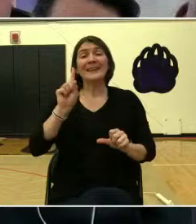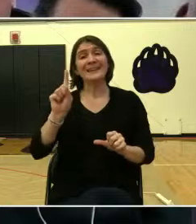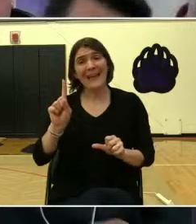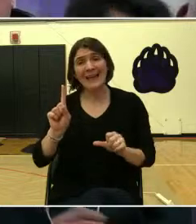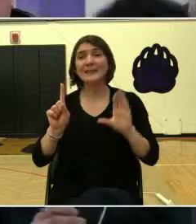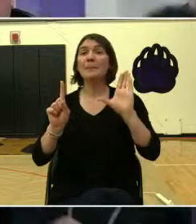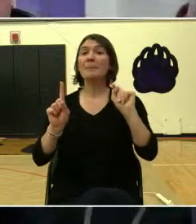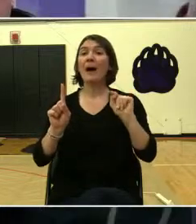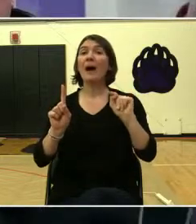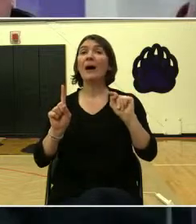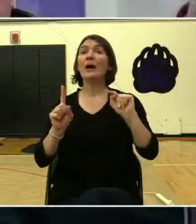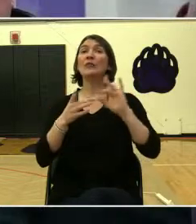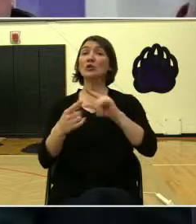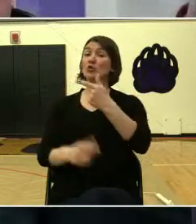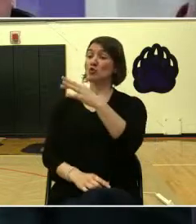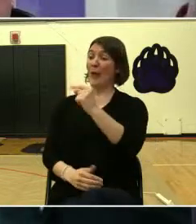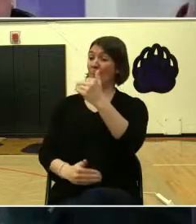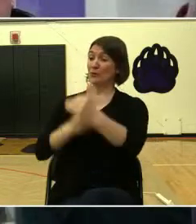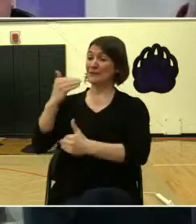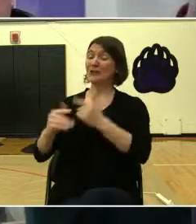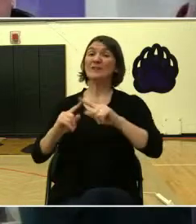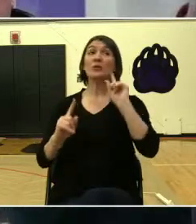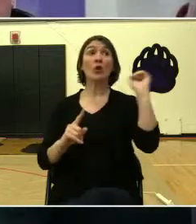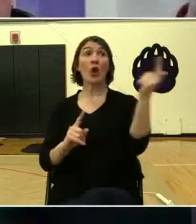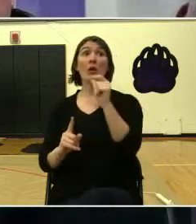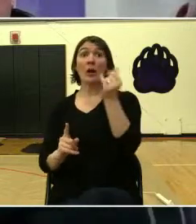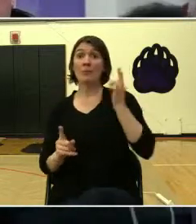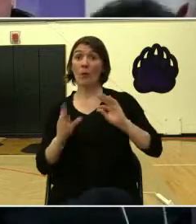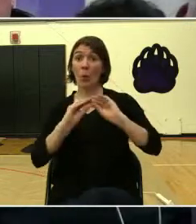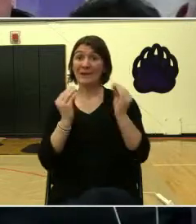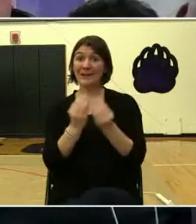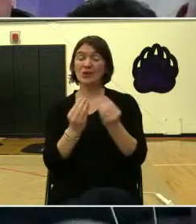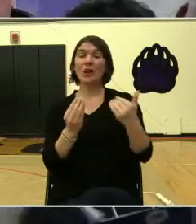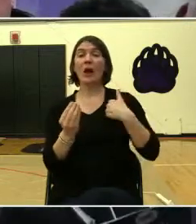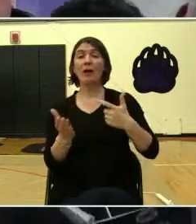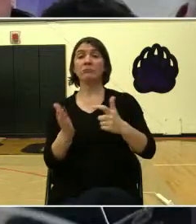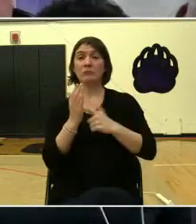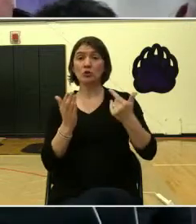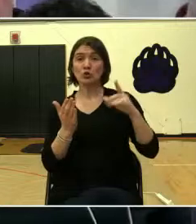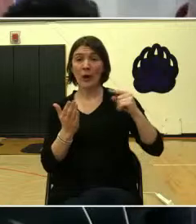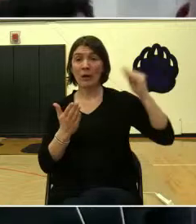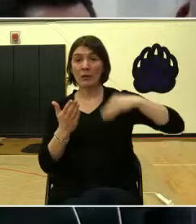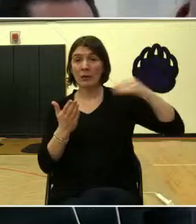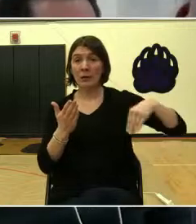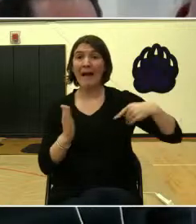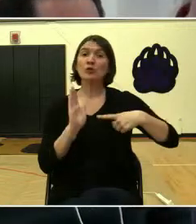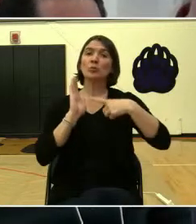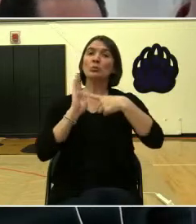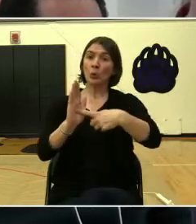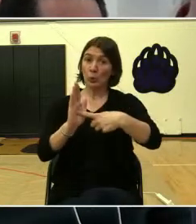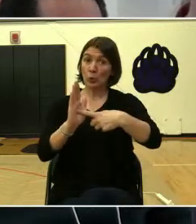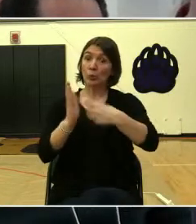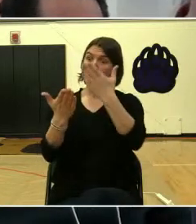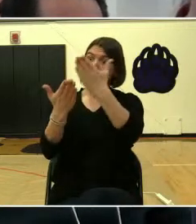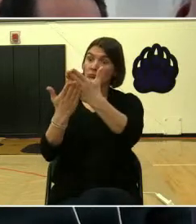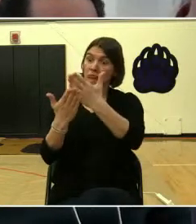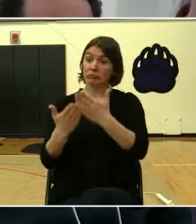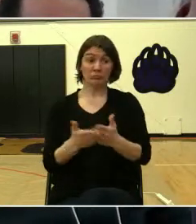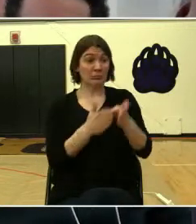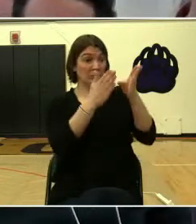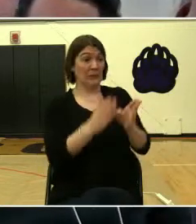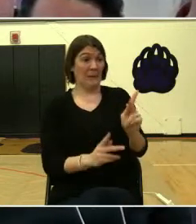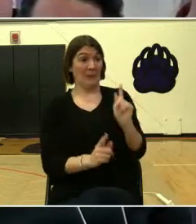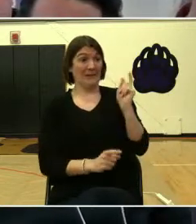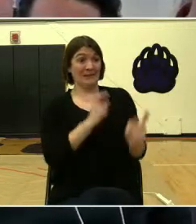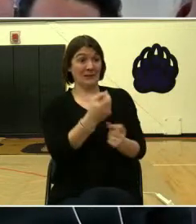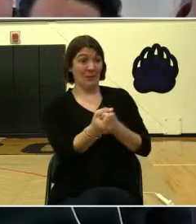do with the grant procedures that all these nonprofits go through you have to show individual report support